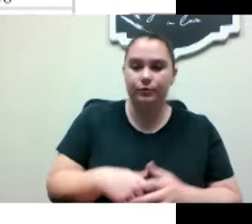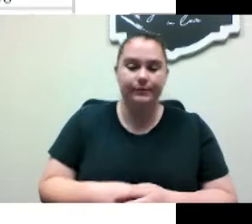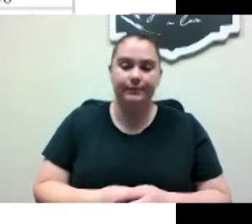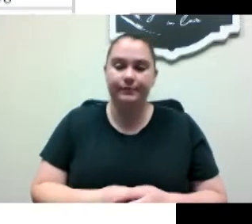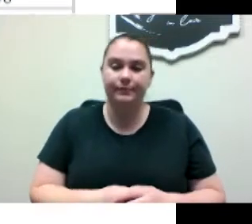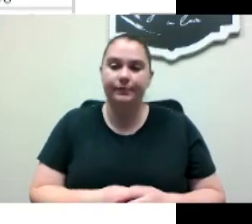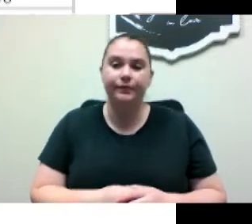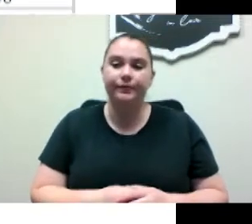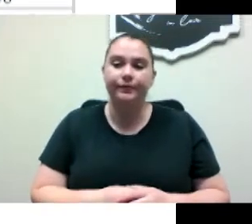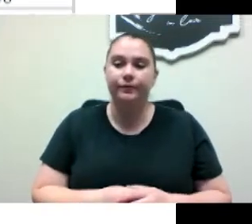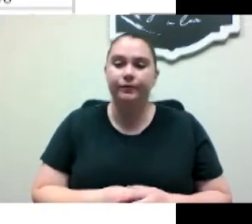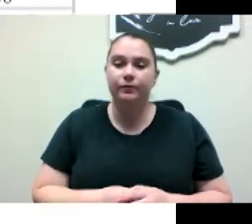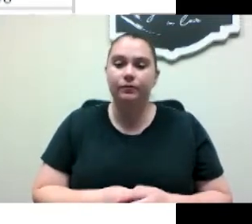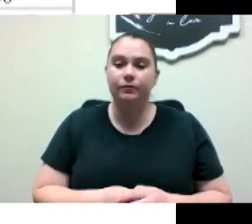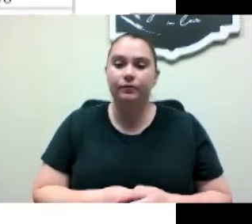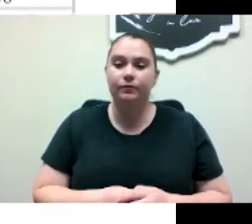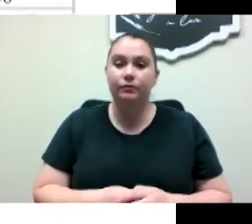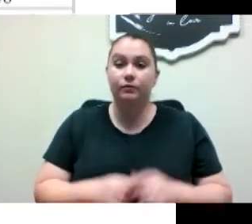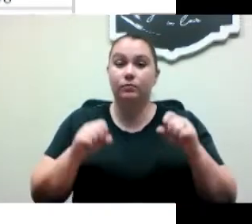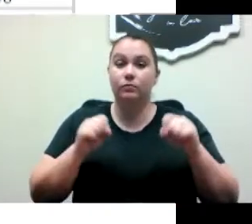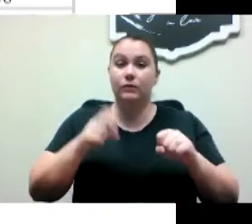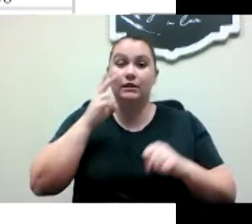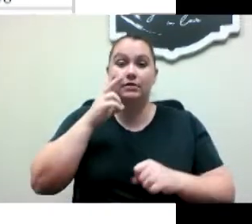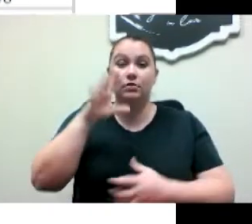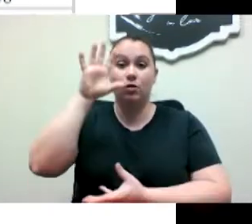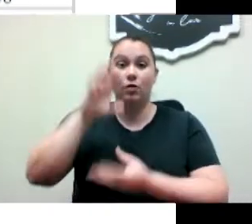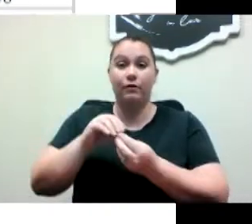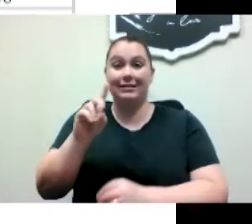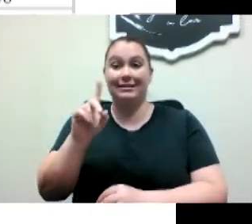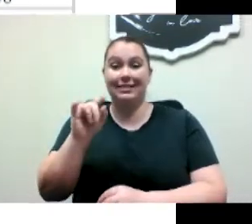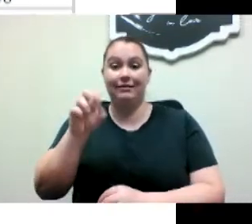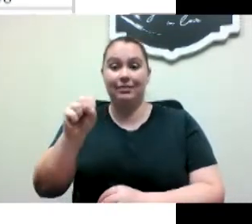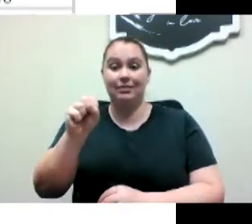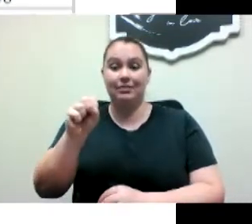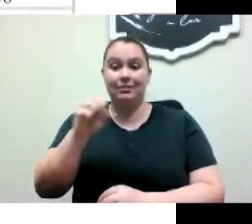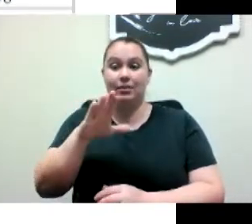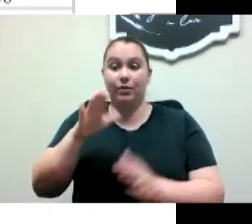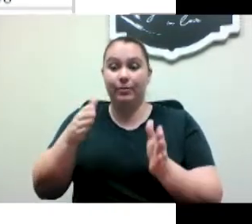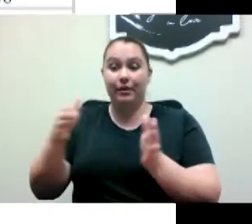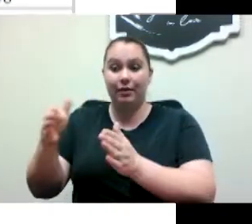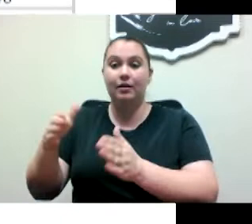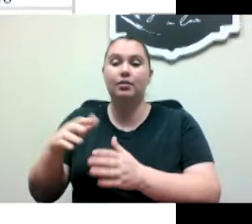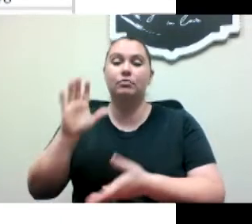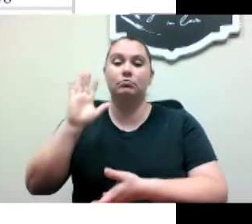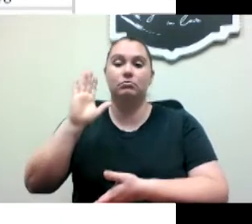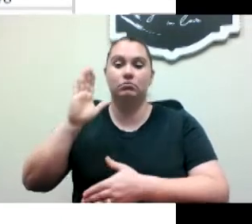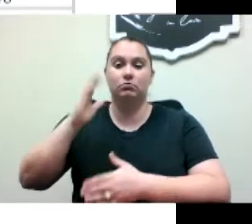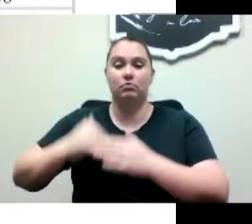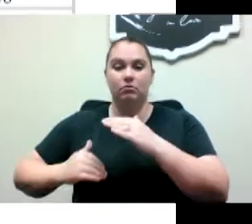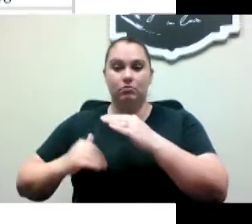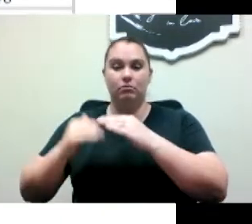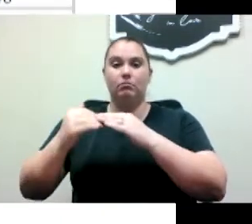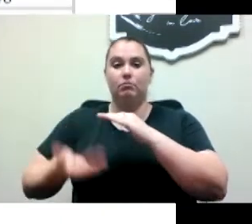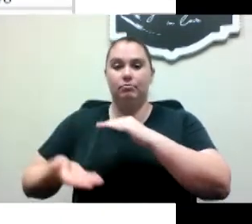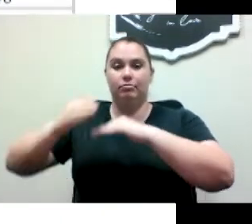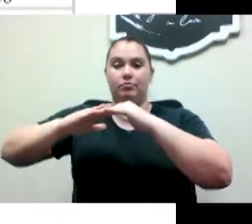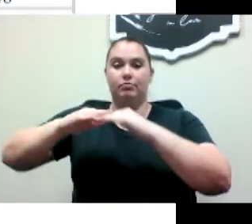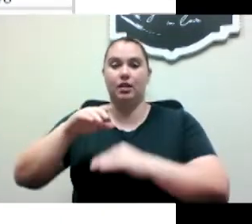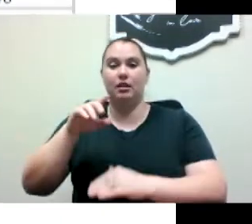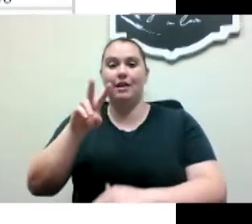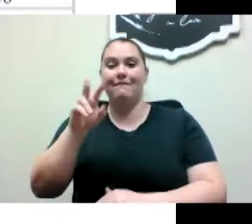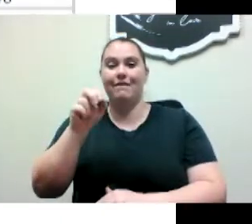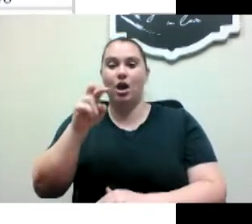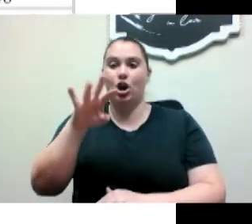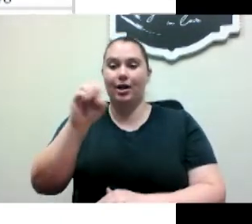You can see that with the Davis plan at 7.53, so the maximum deviation has gone up slightly. In the